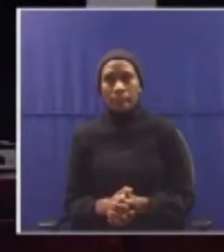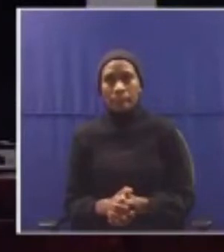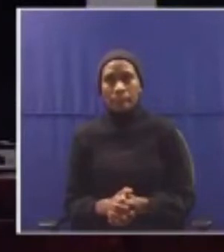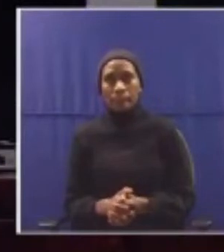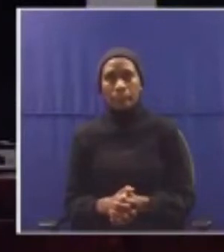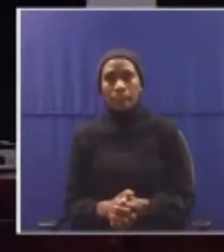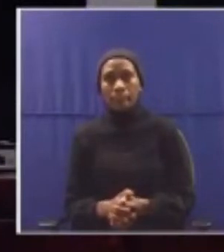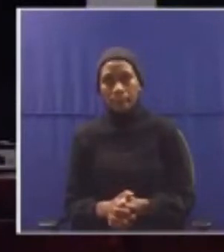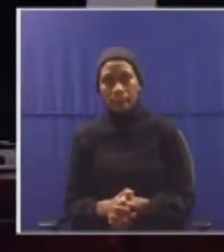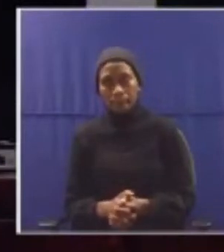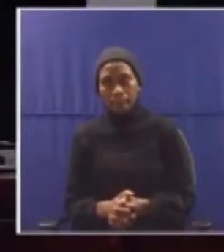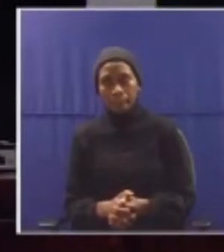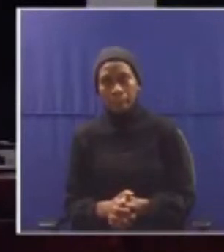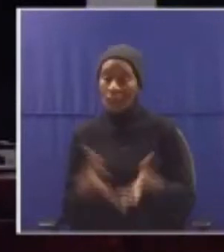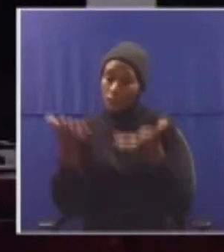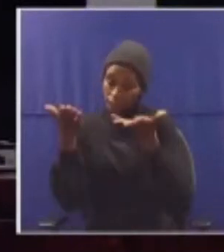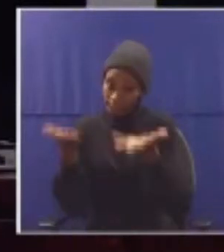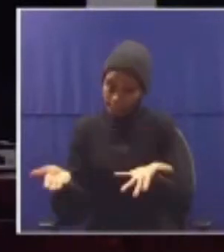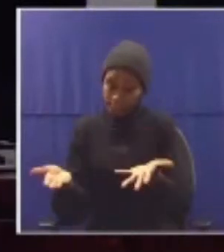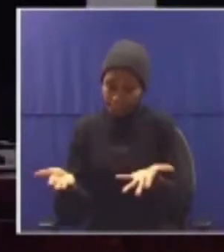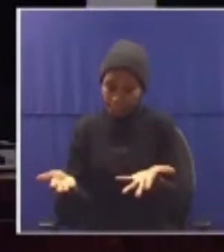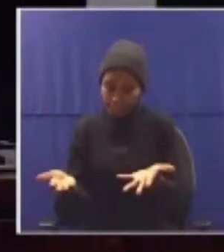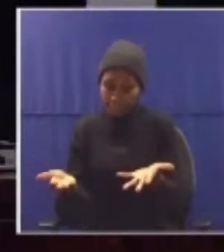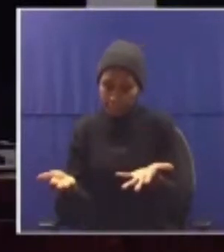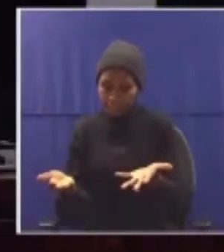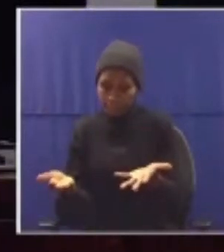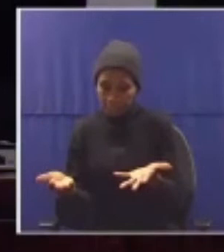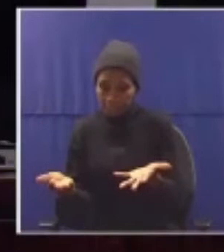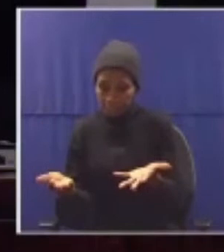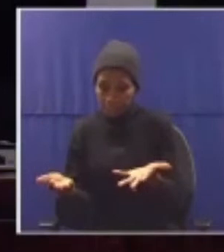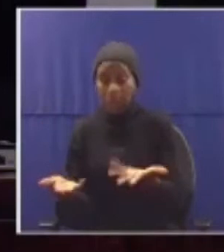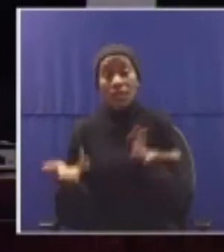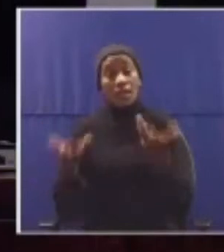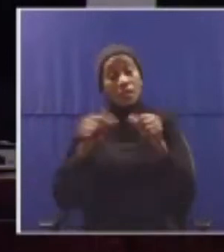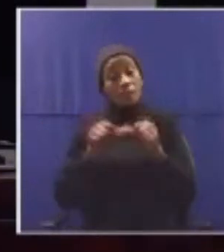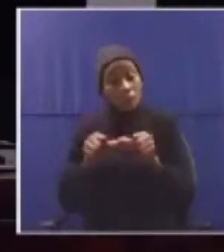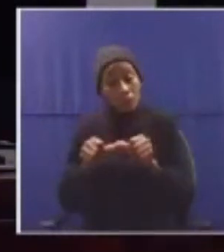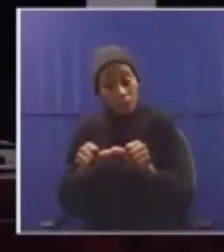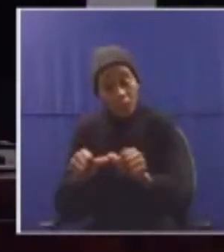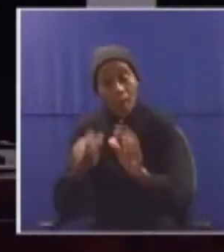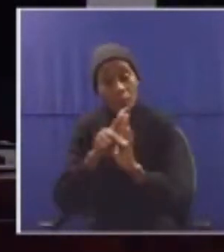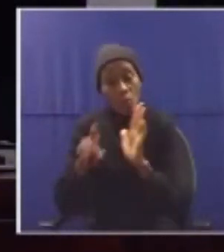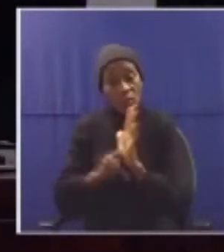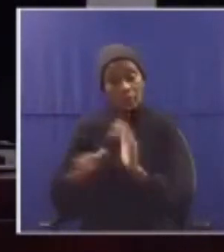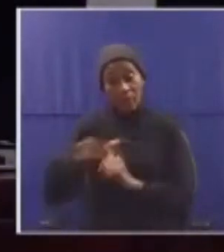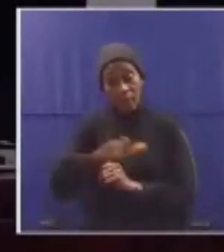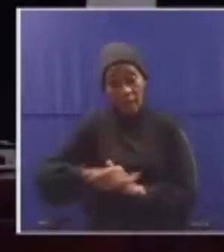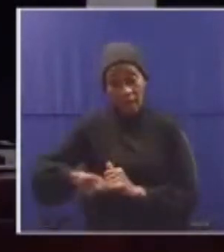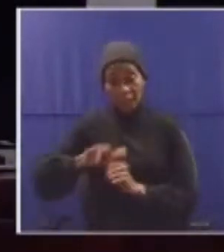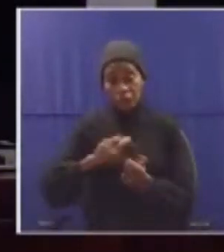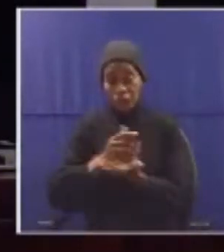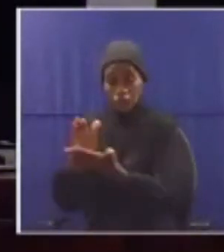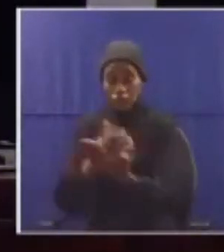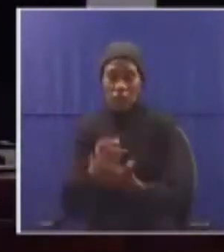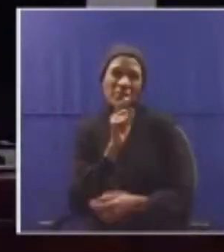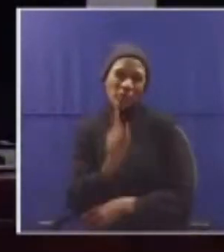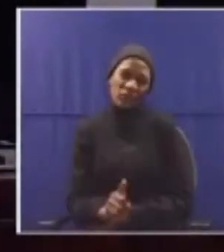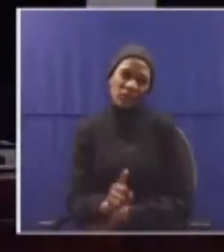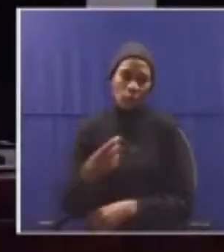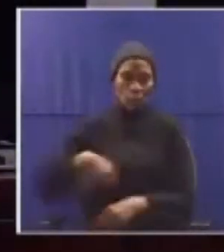Our approach, Honorable Member, is that sustainable land reform programs